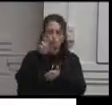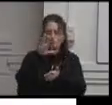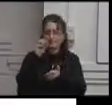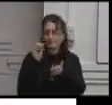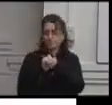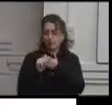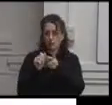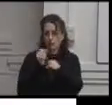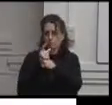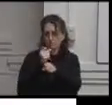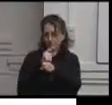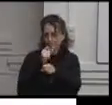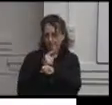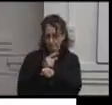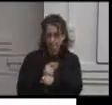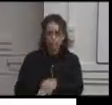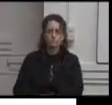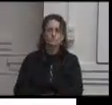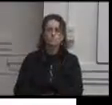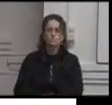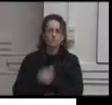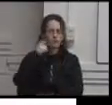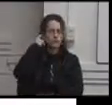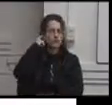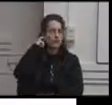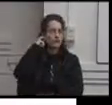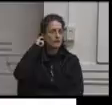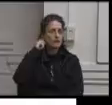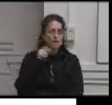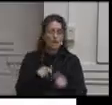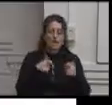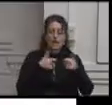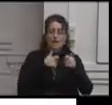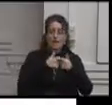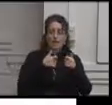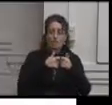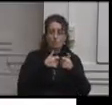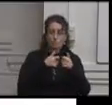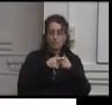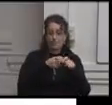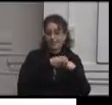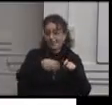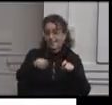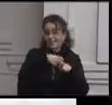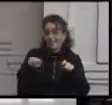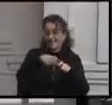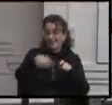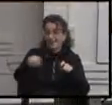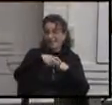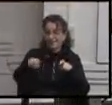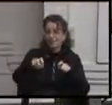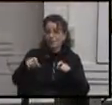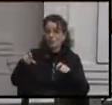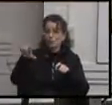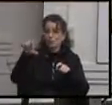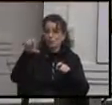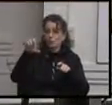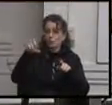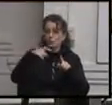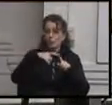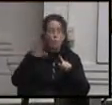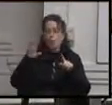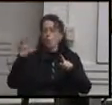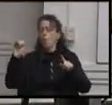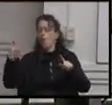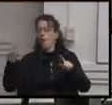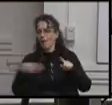$16,250. Also, the more we are able to shift over to electric use, electric has basically a 0